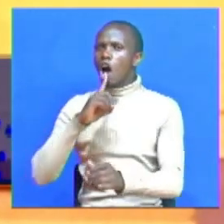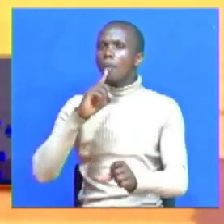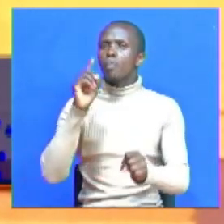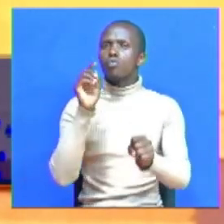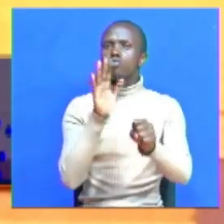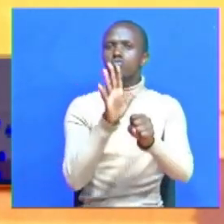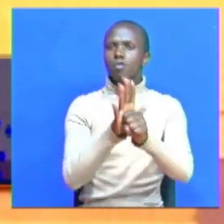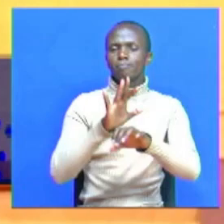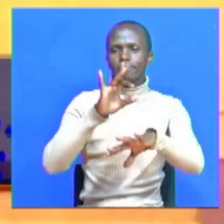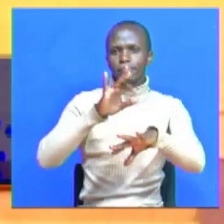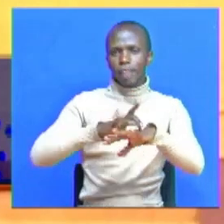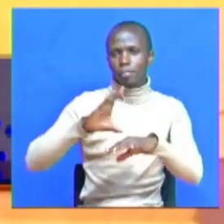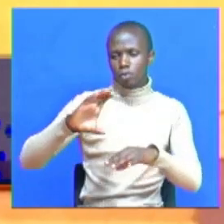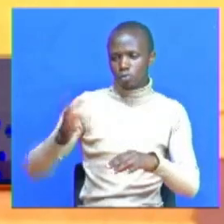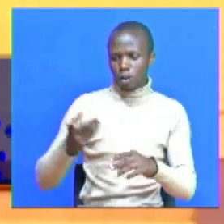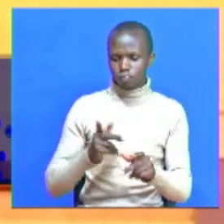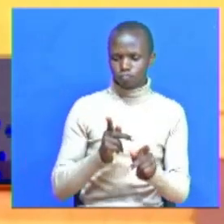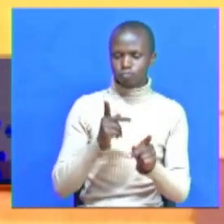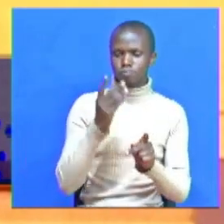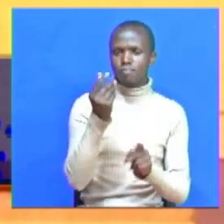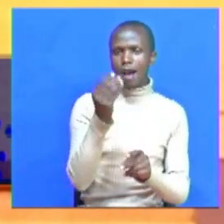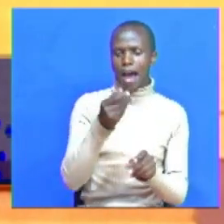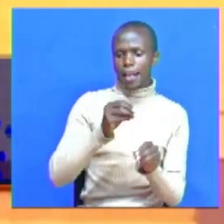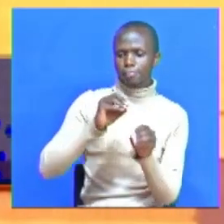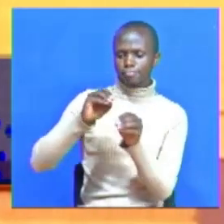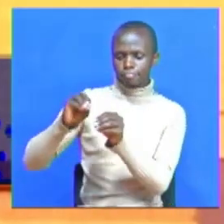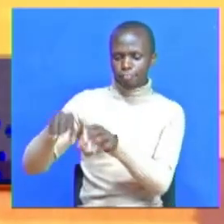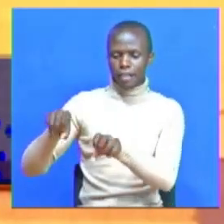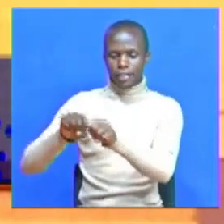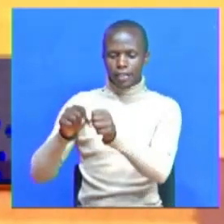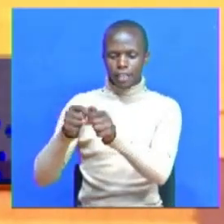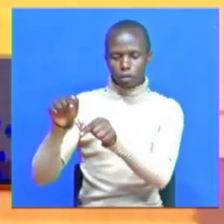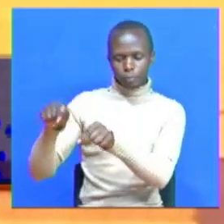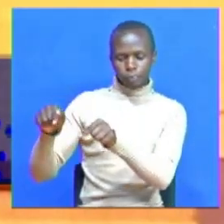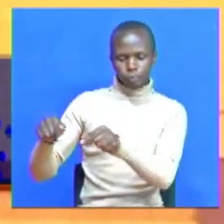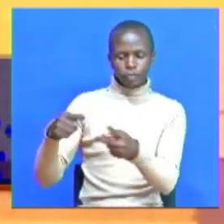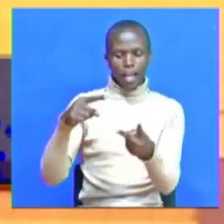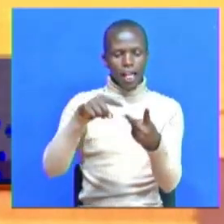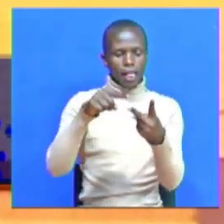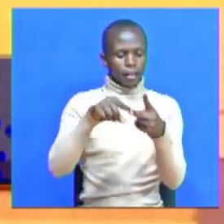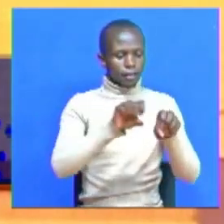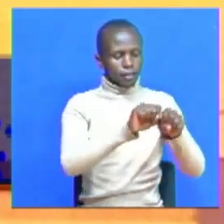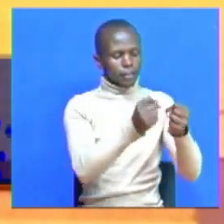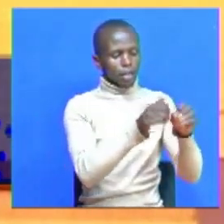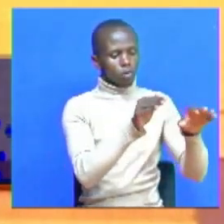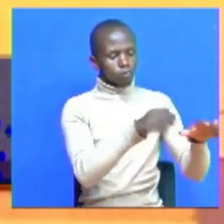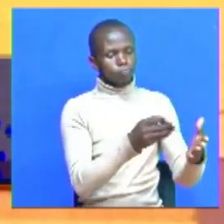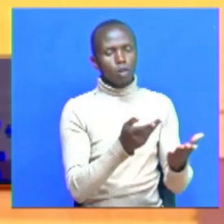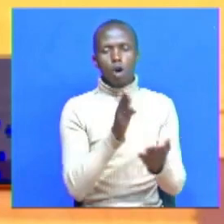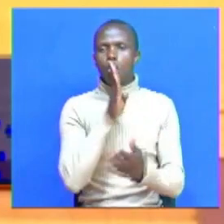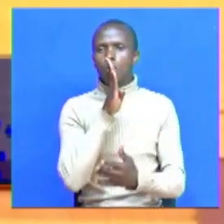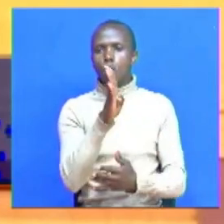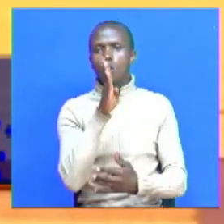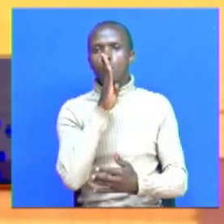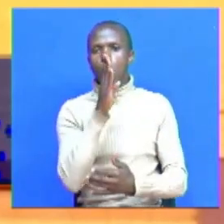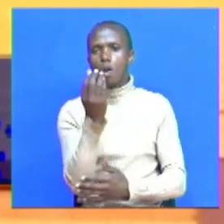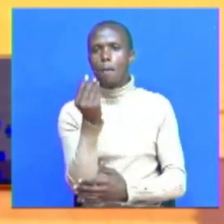government will put some money in that SACCO, and then you can get somewhere, you can go borrow money, go record your music, come